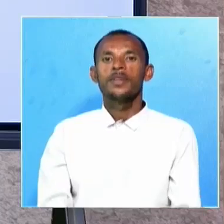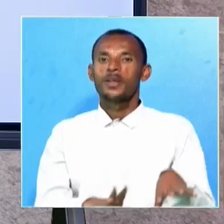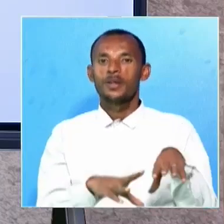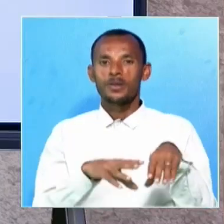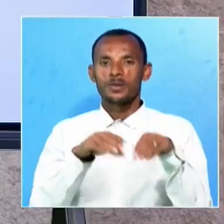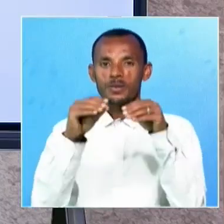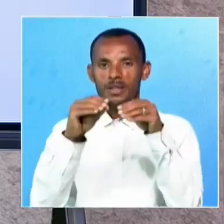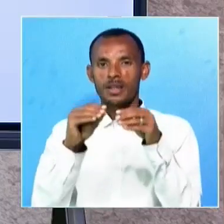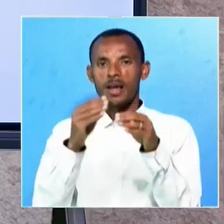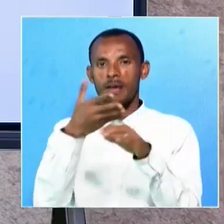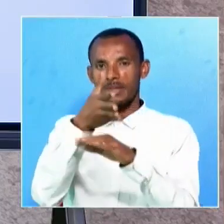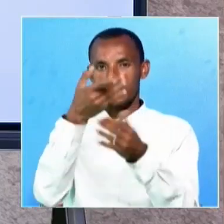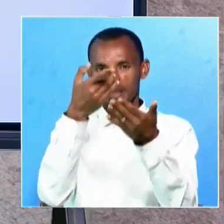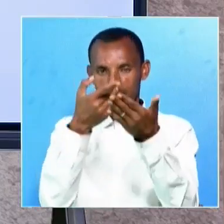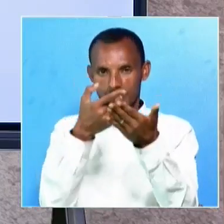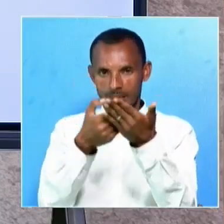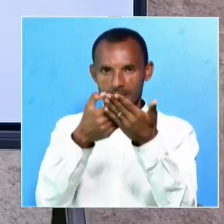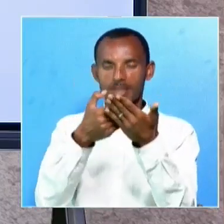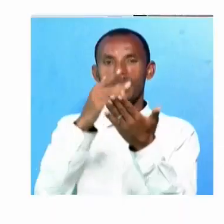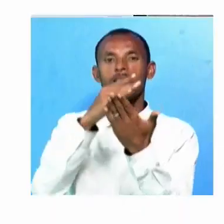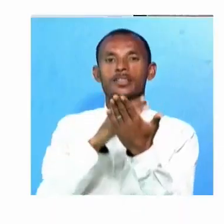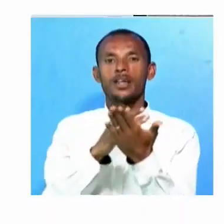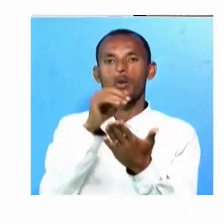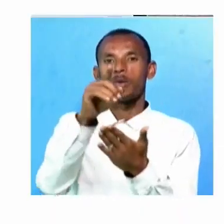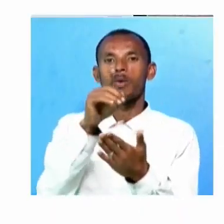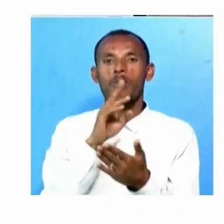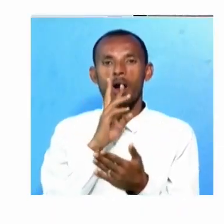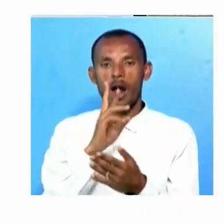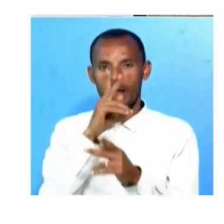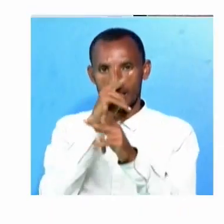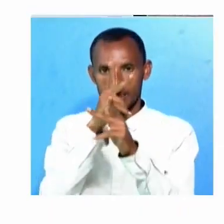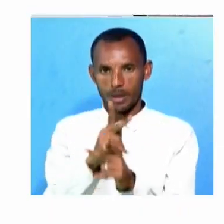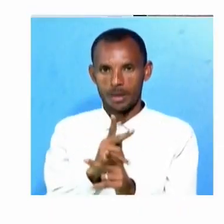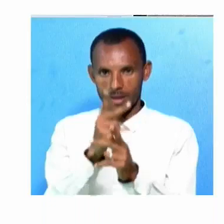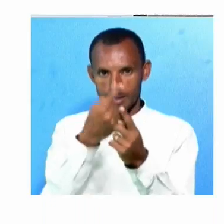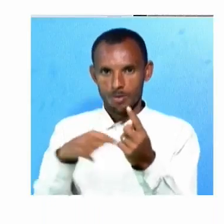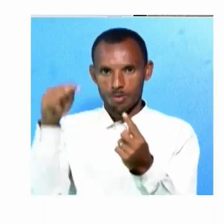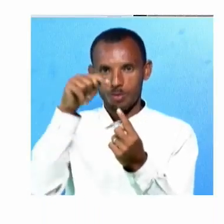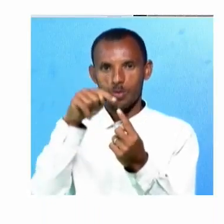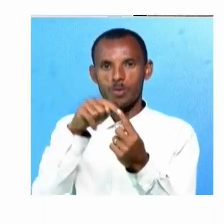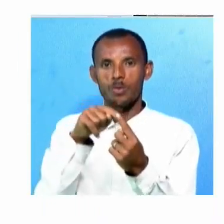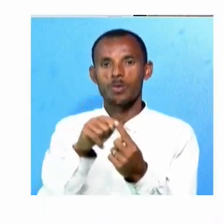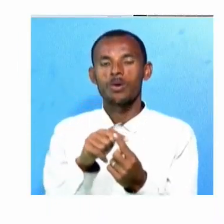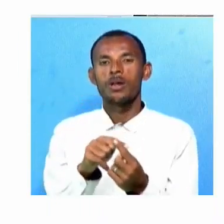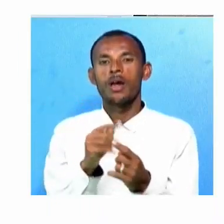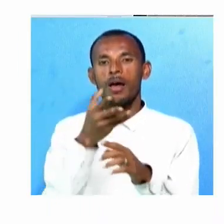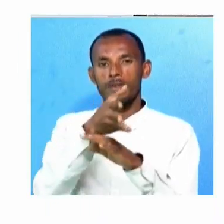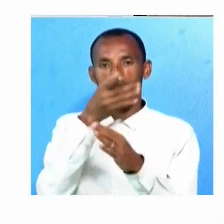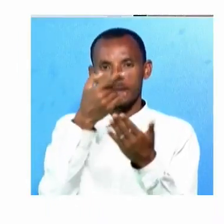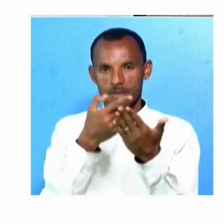Students, after this lesson, you are expected to, after this lesson,